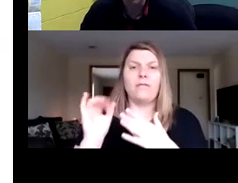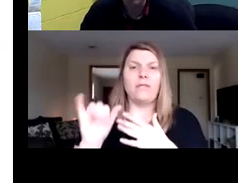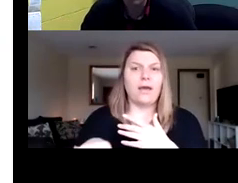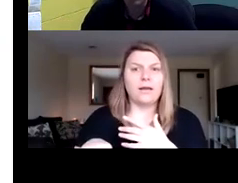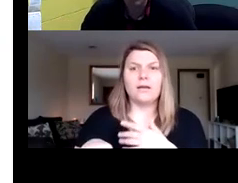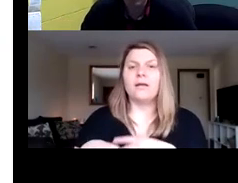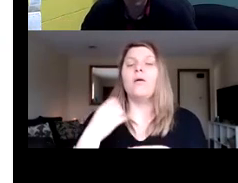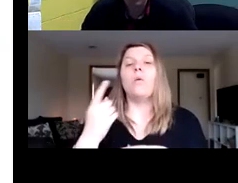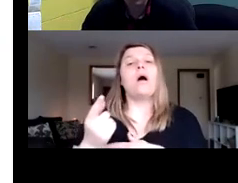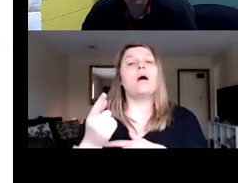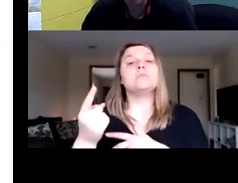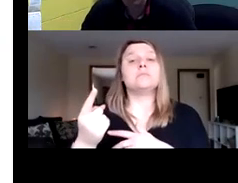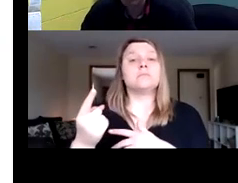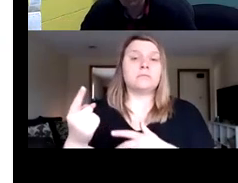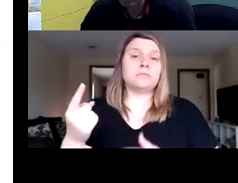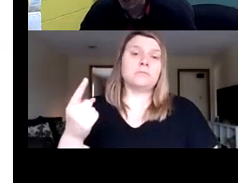one of